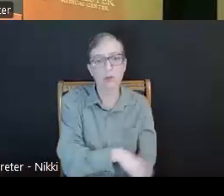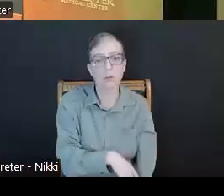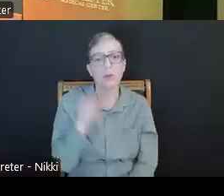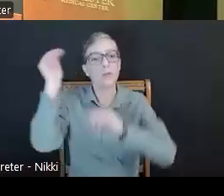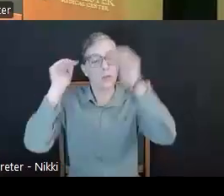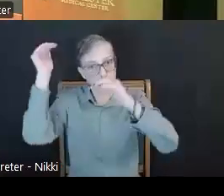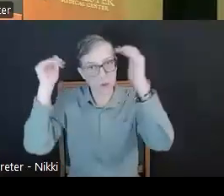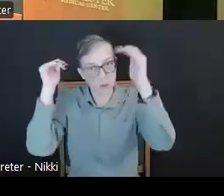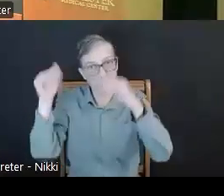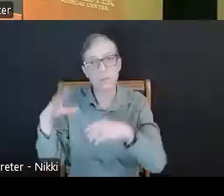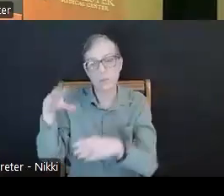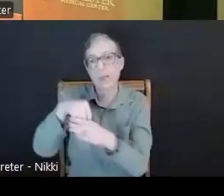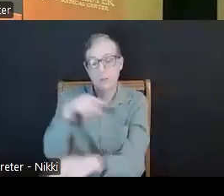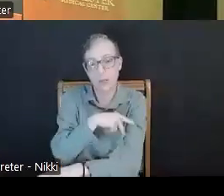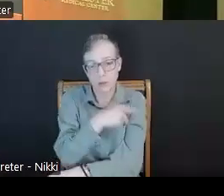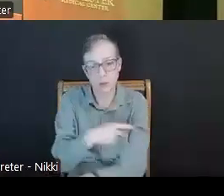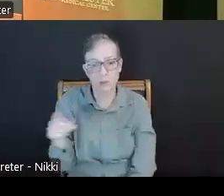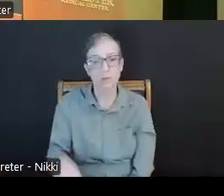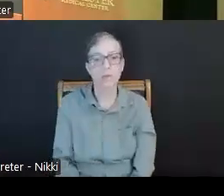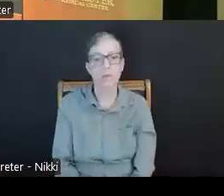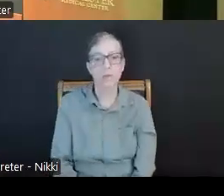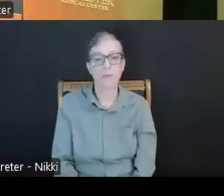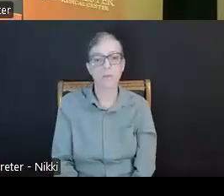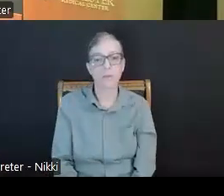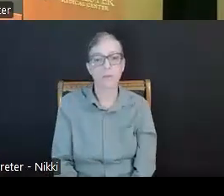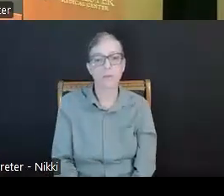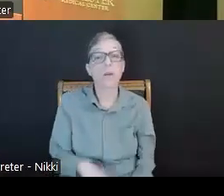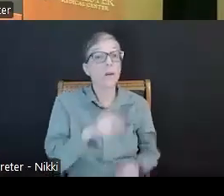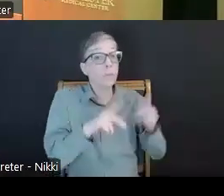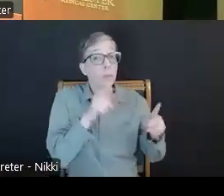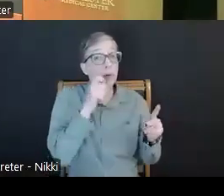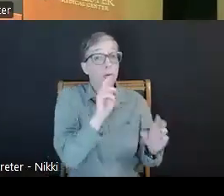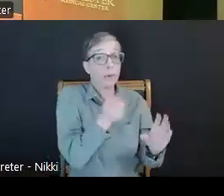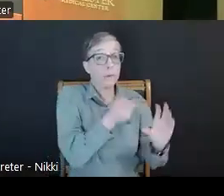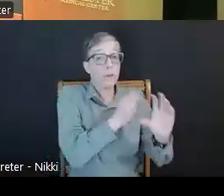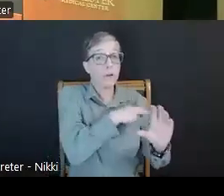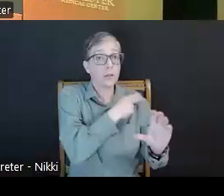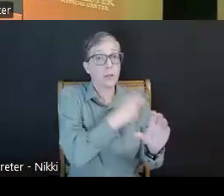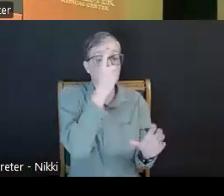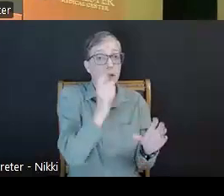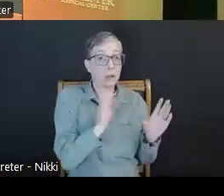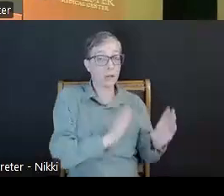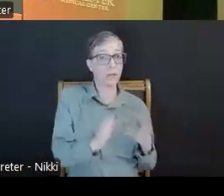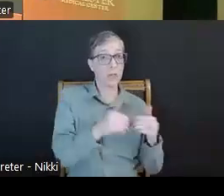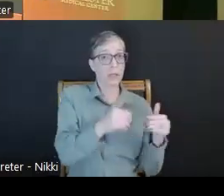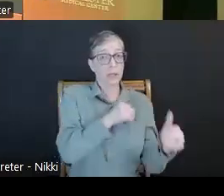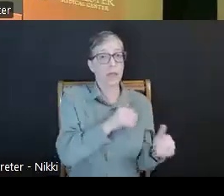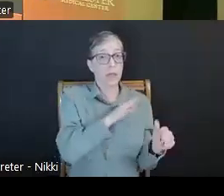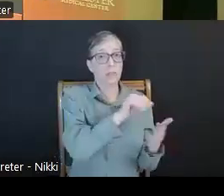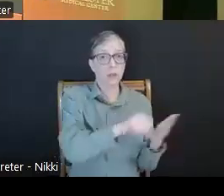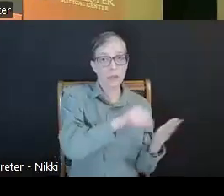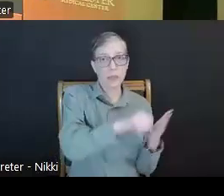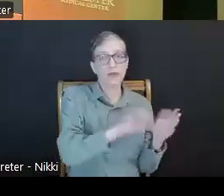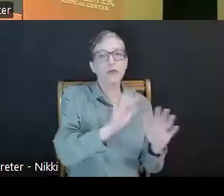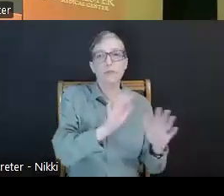Geisinger, excluding people who were admitted for planned procedures. And heart failure was identified by a diagnosis code, which is not the best way to